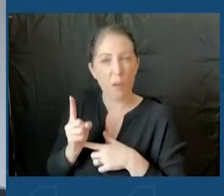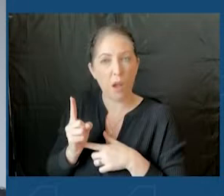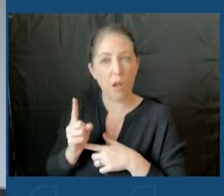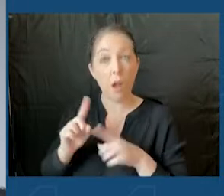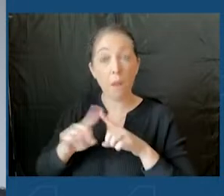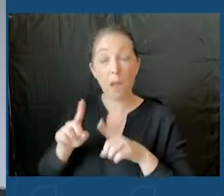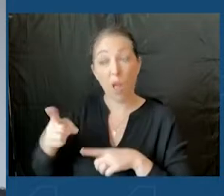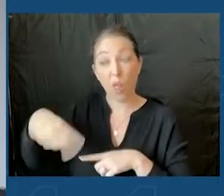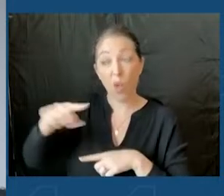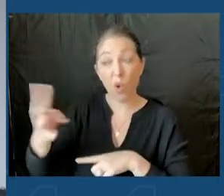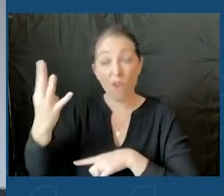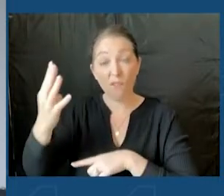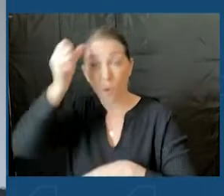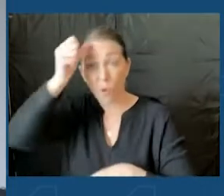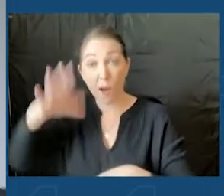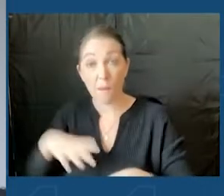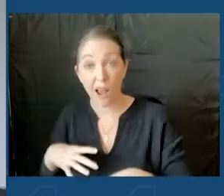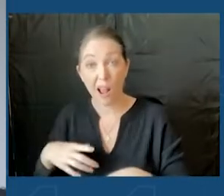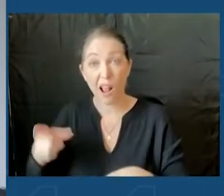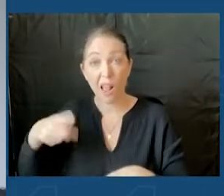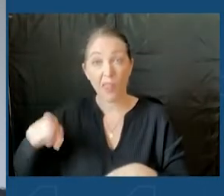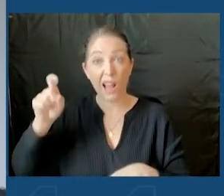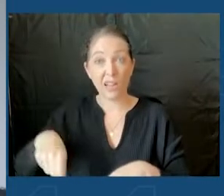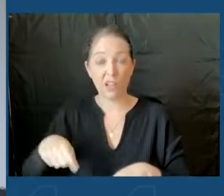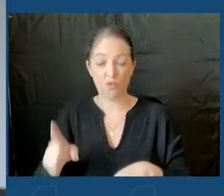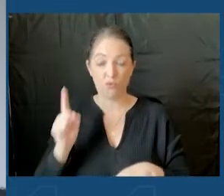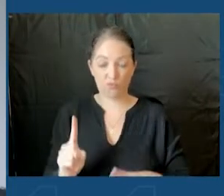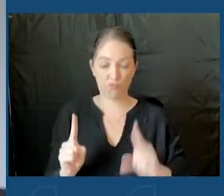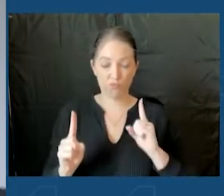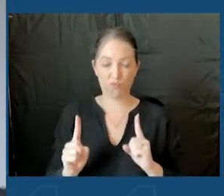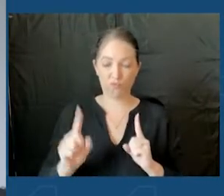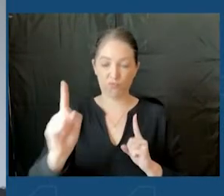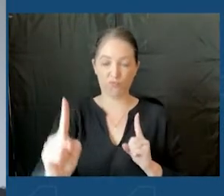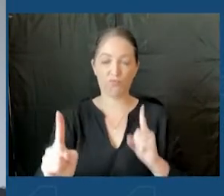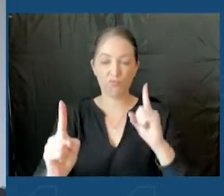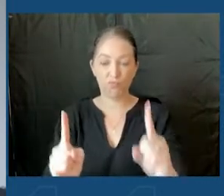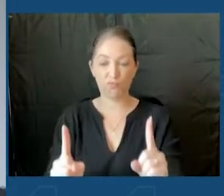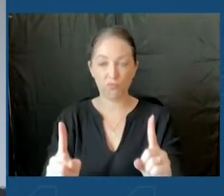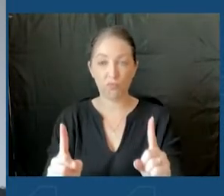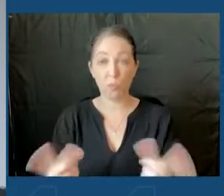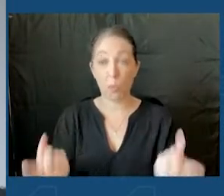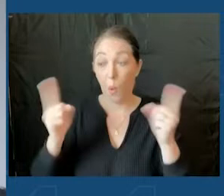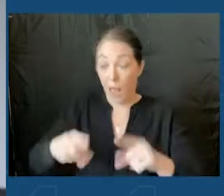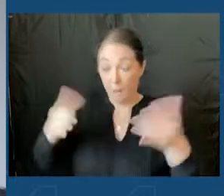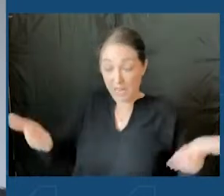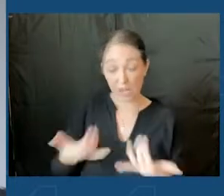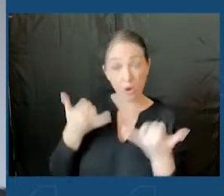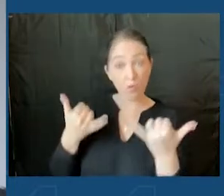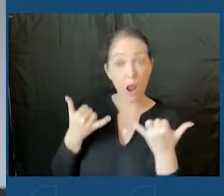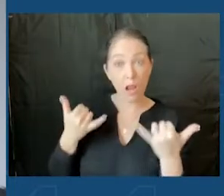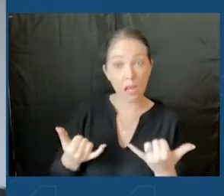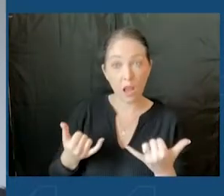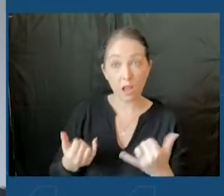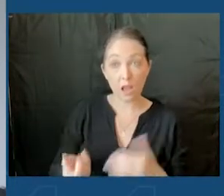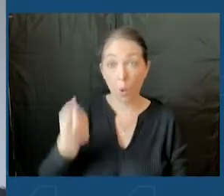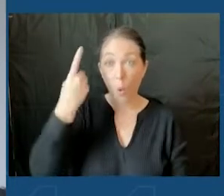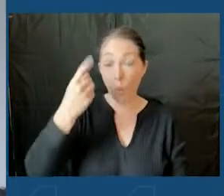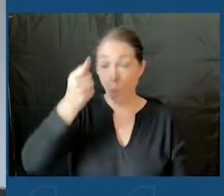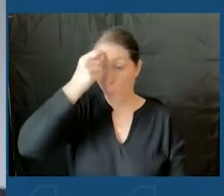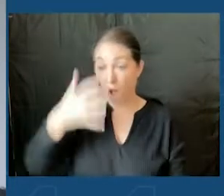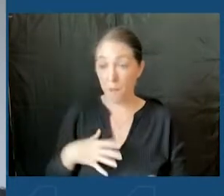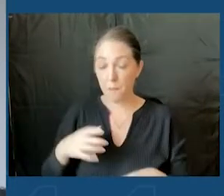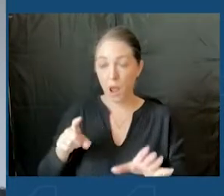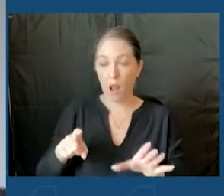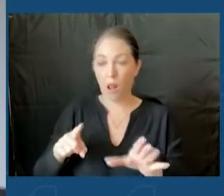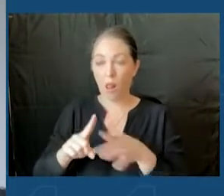men obviously had to take a corner of a mat. And what's happening here right now, if one man dropped the corner, that man